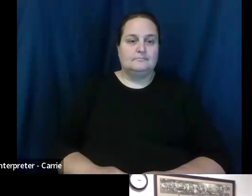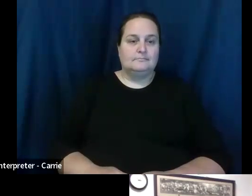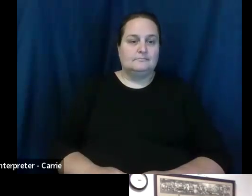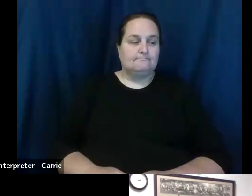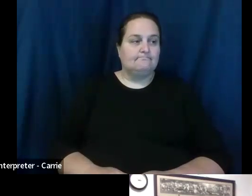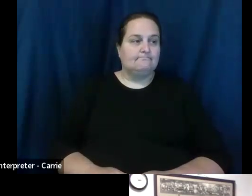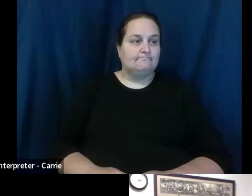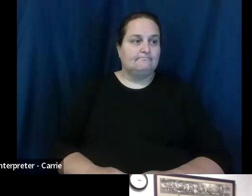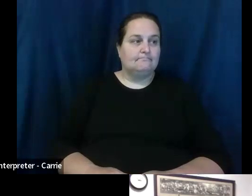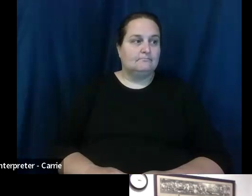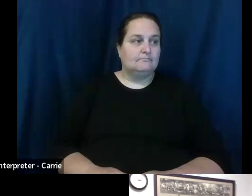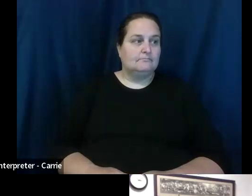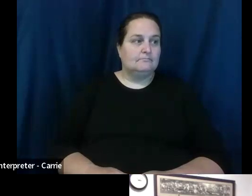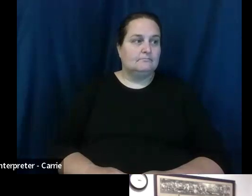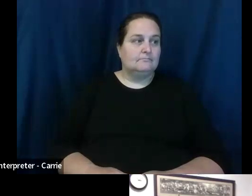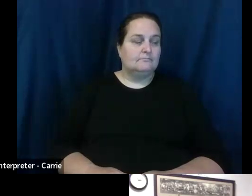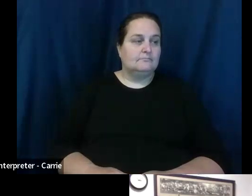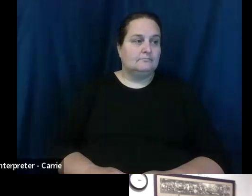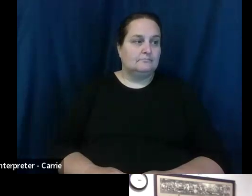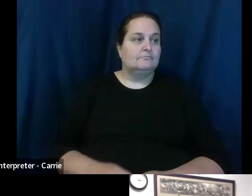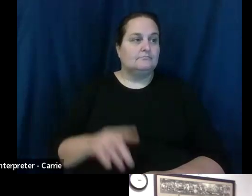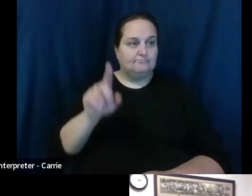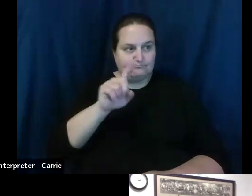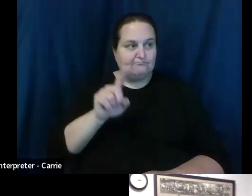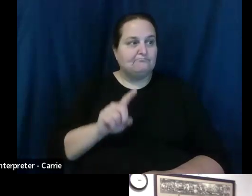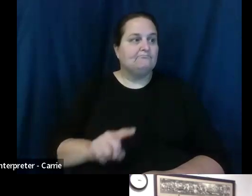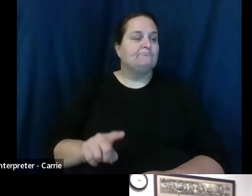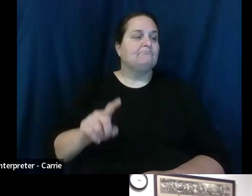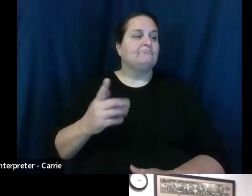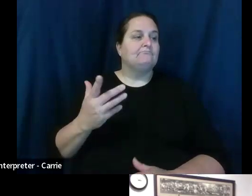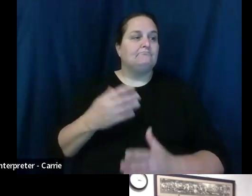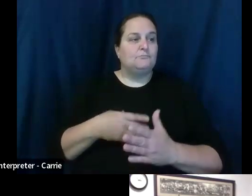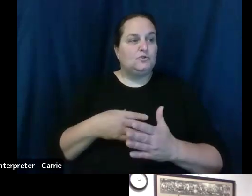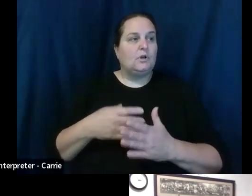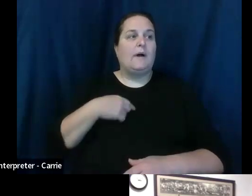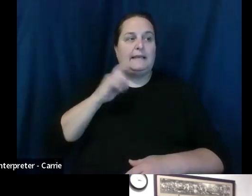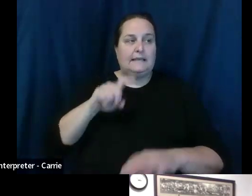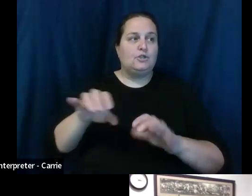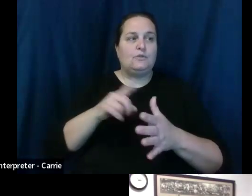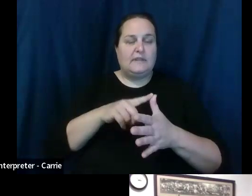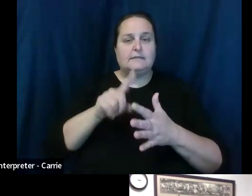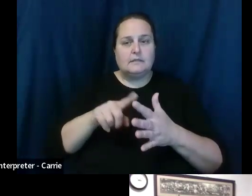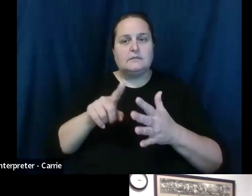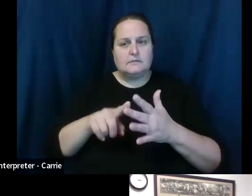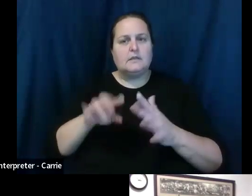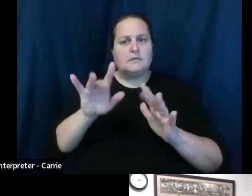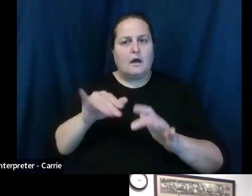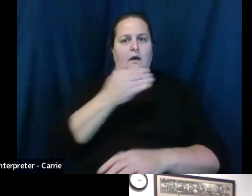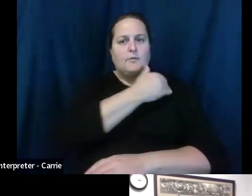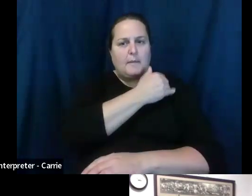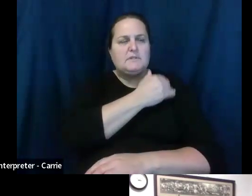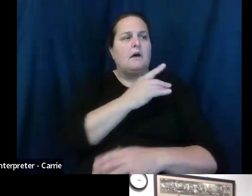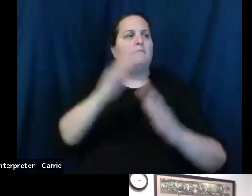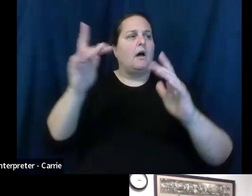you know, post the website or channel information in your computer, purchase and install smoke detectors. Here's the ones